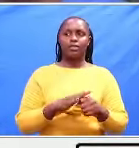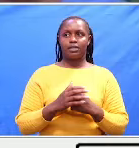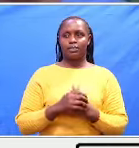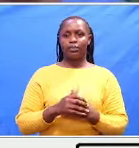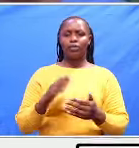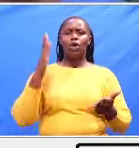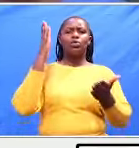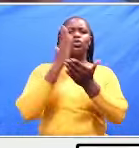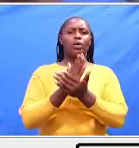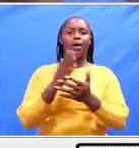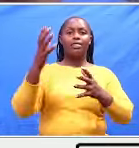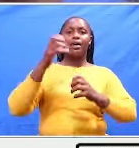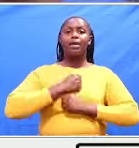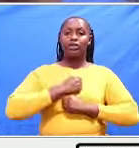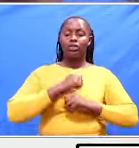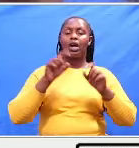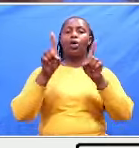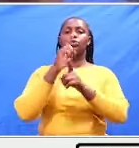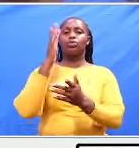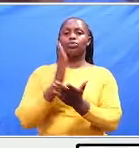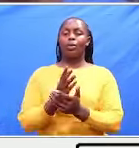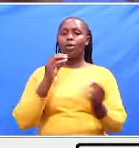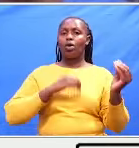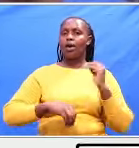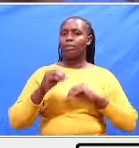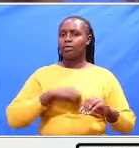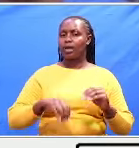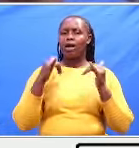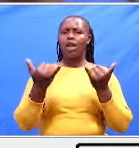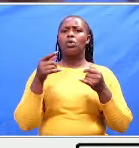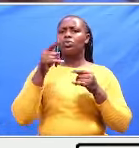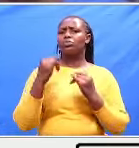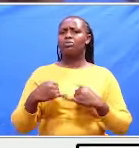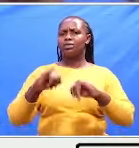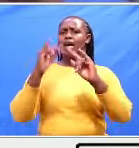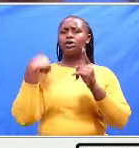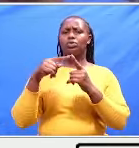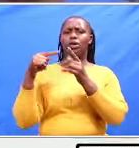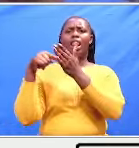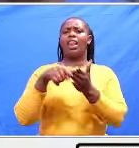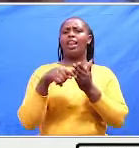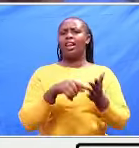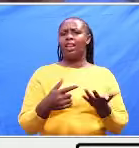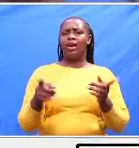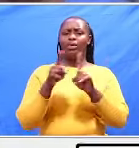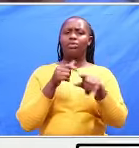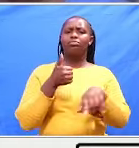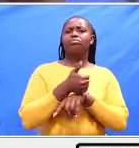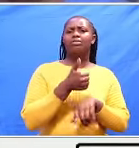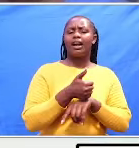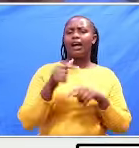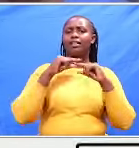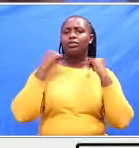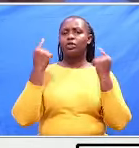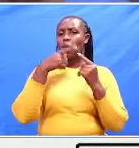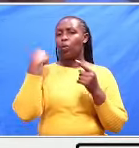stop the corruption. So name calling or trying to intimidate the bishops will not change the truth. Address the issues, stop